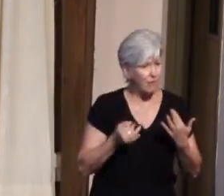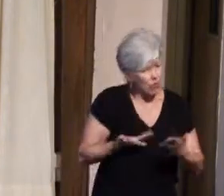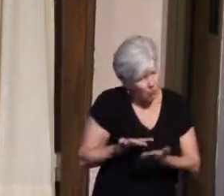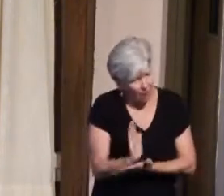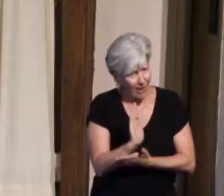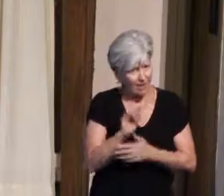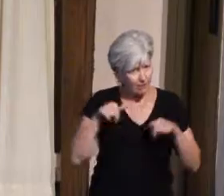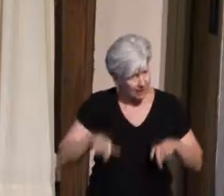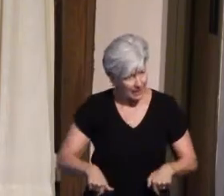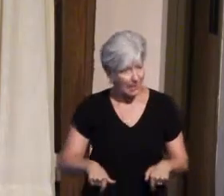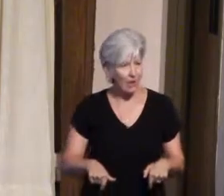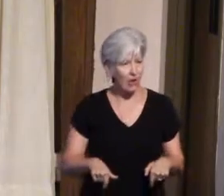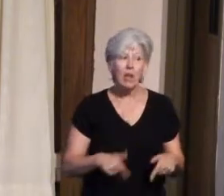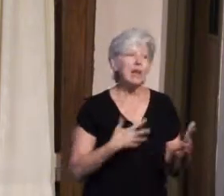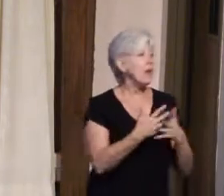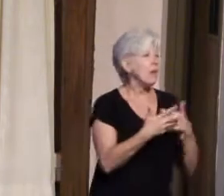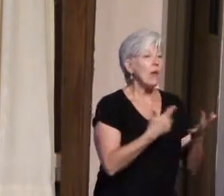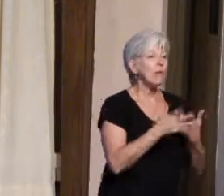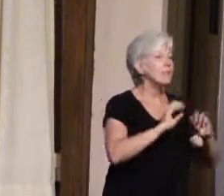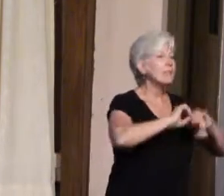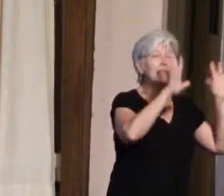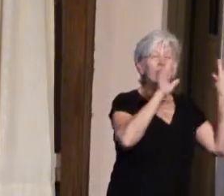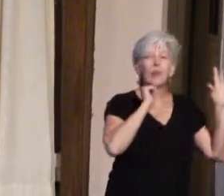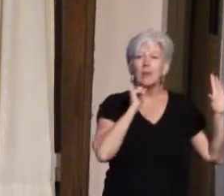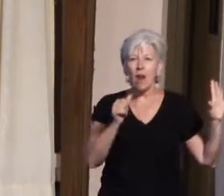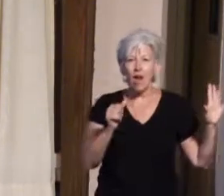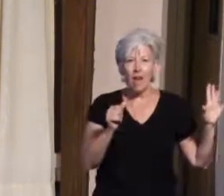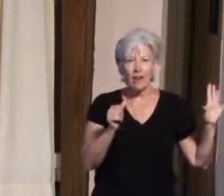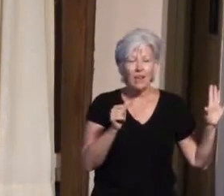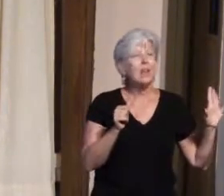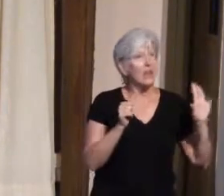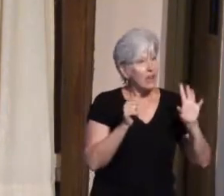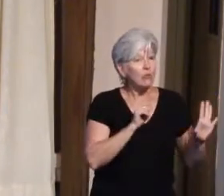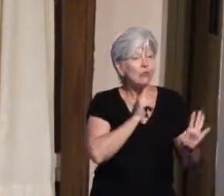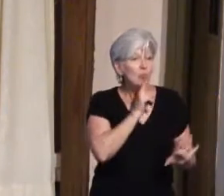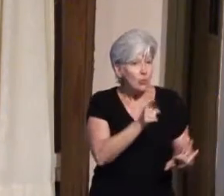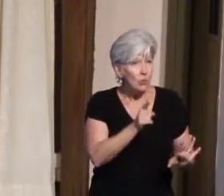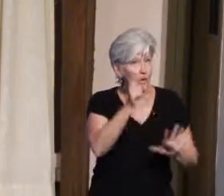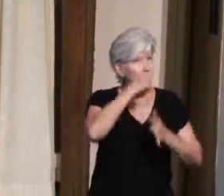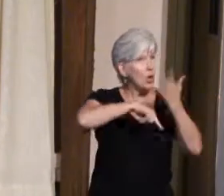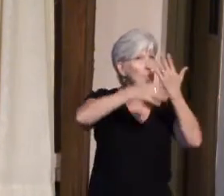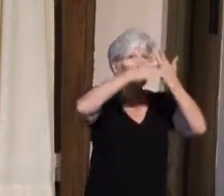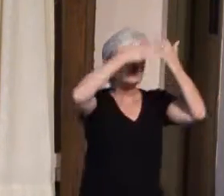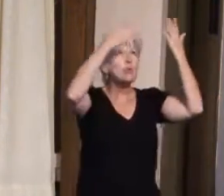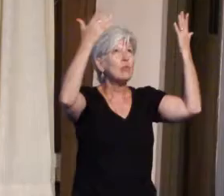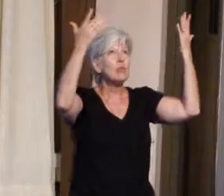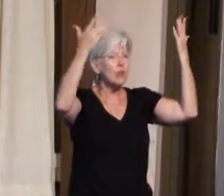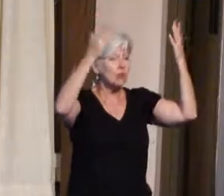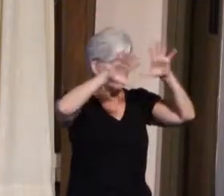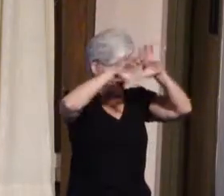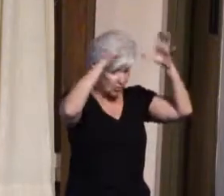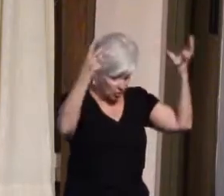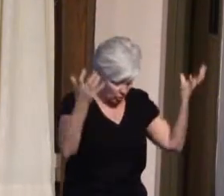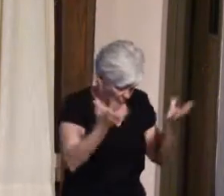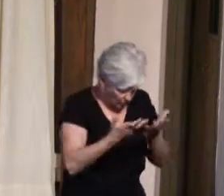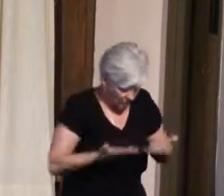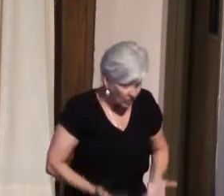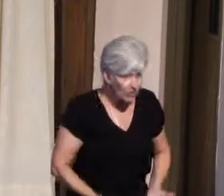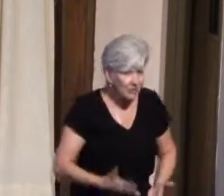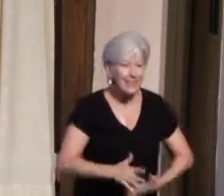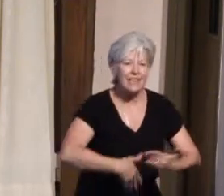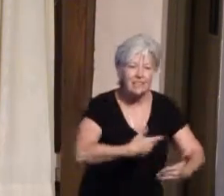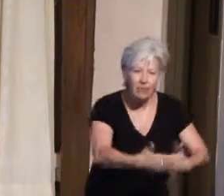the universe is unfolding as it should. Therefore, be at peace with God, whatever you conceive God to